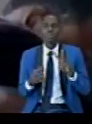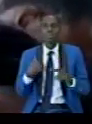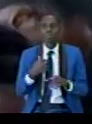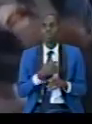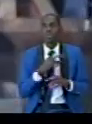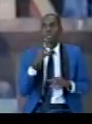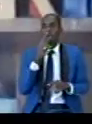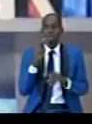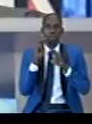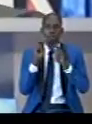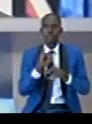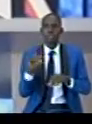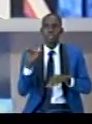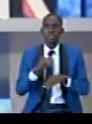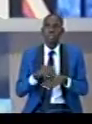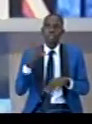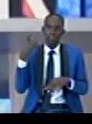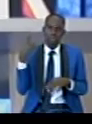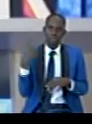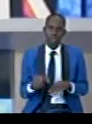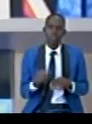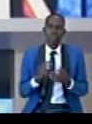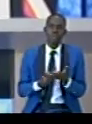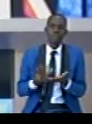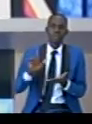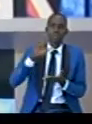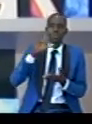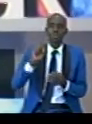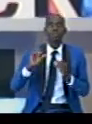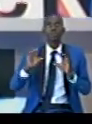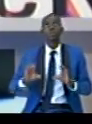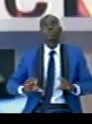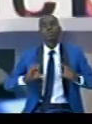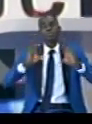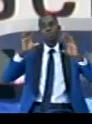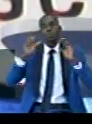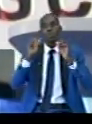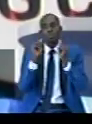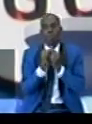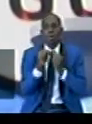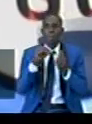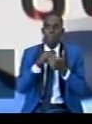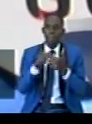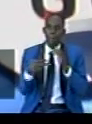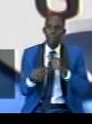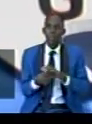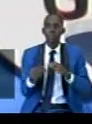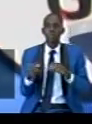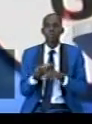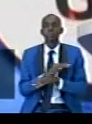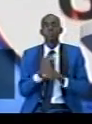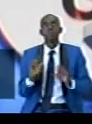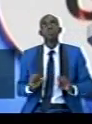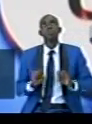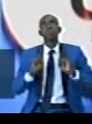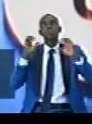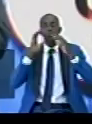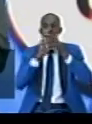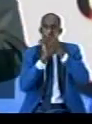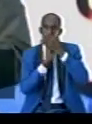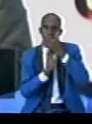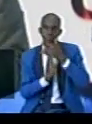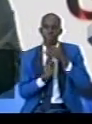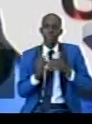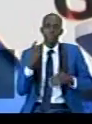at the glorious consecration with purposeful, submissive humility.